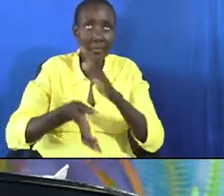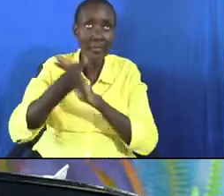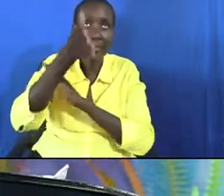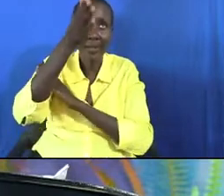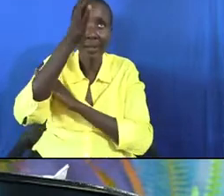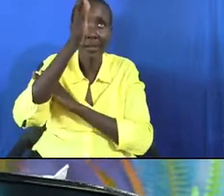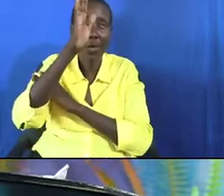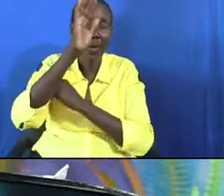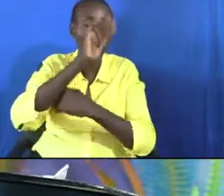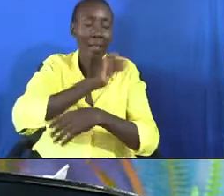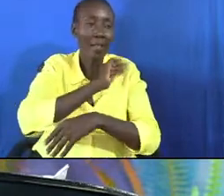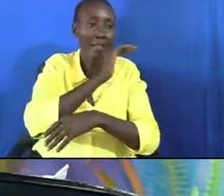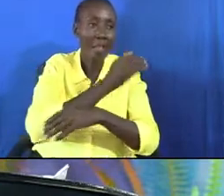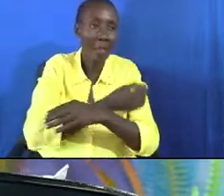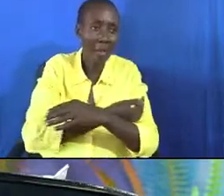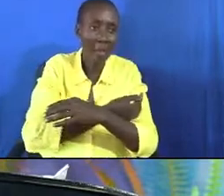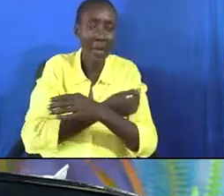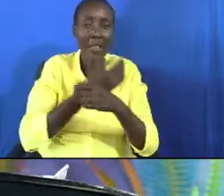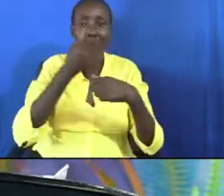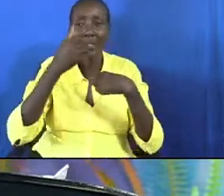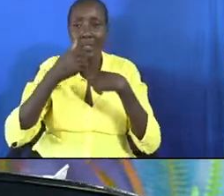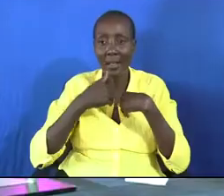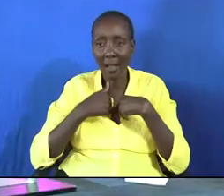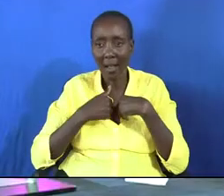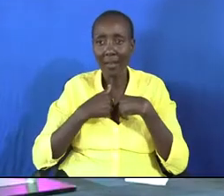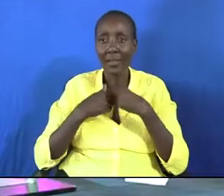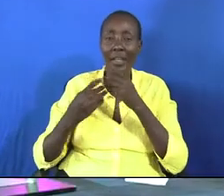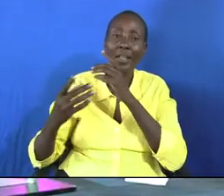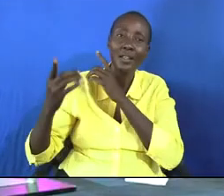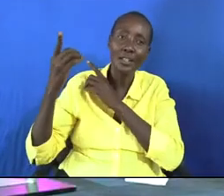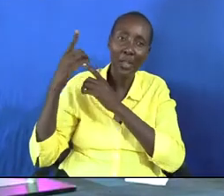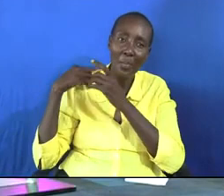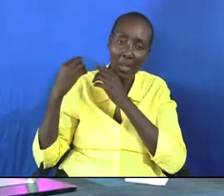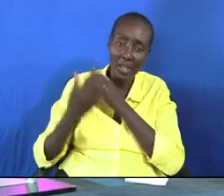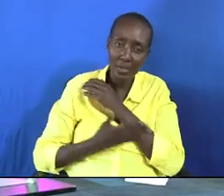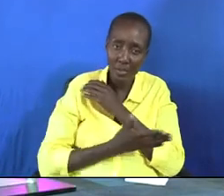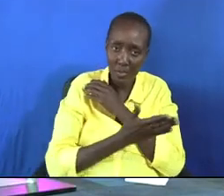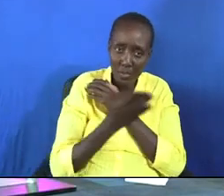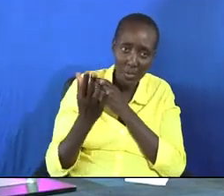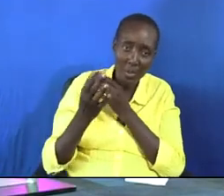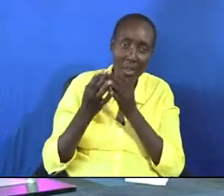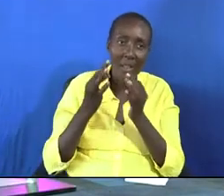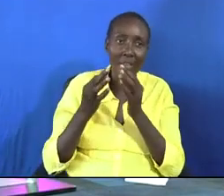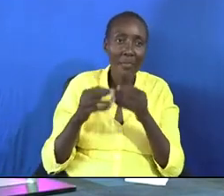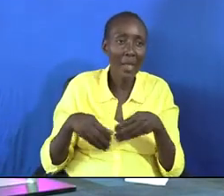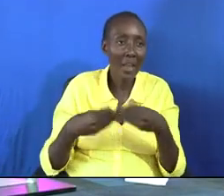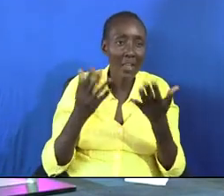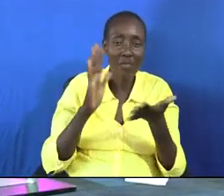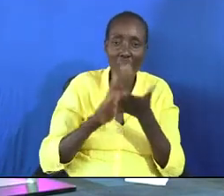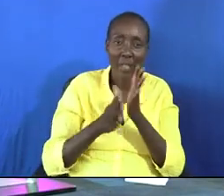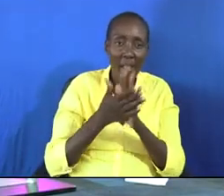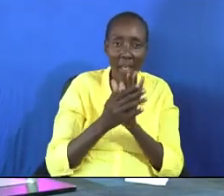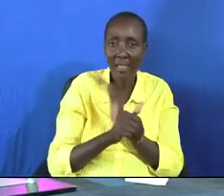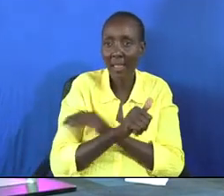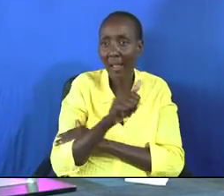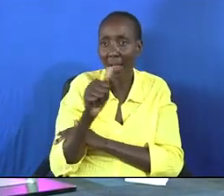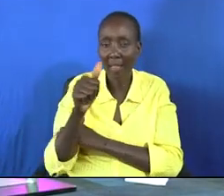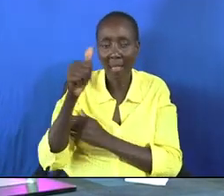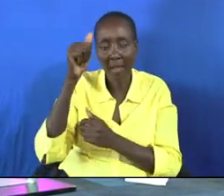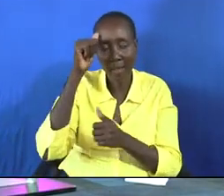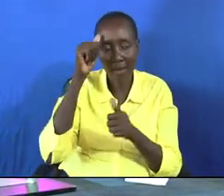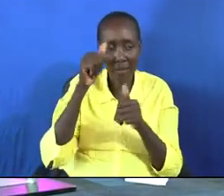God, the power you receive is dependent on you. If I leave you with nothing else,